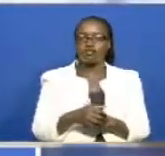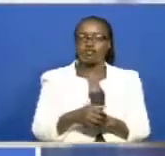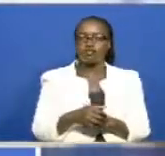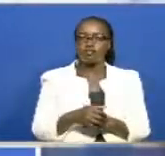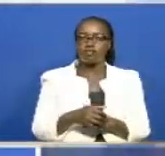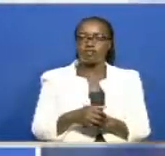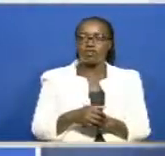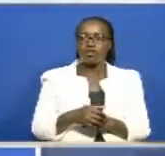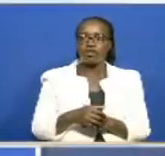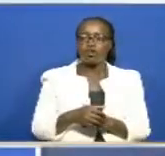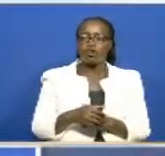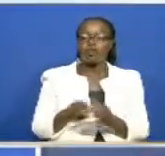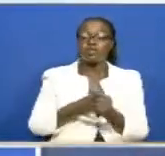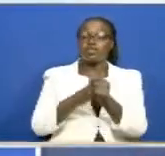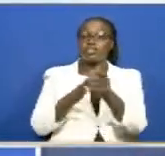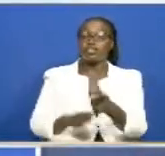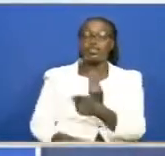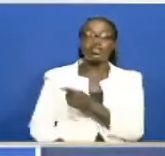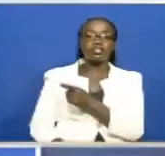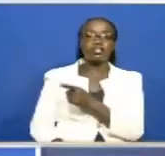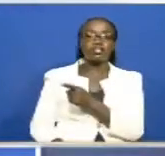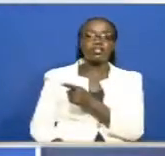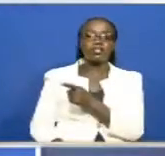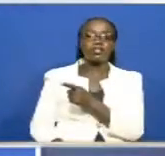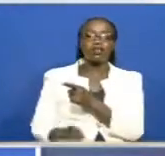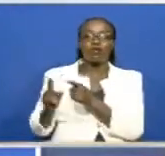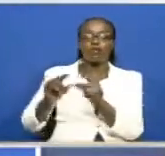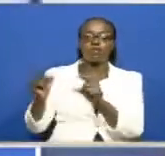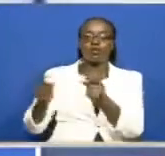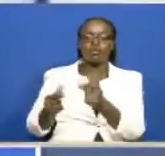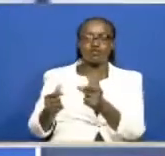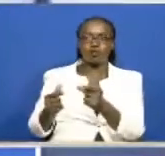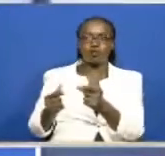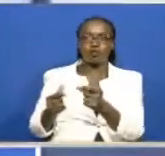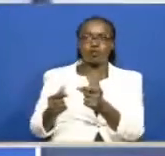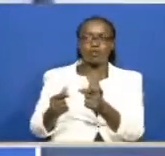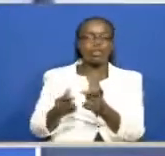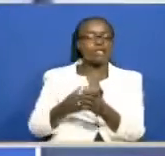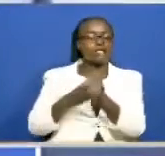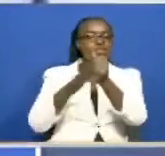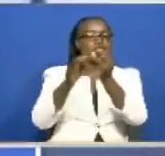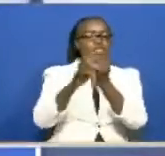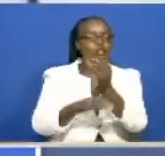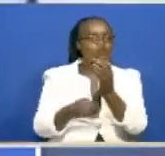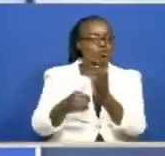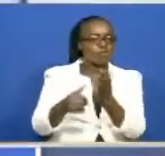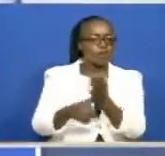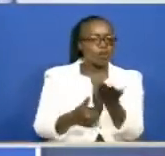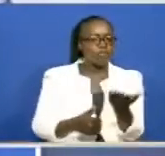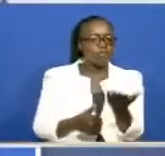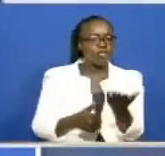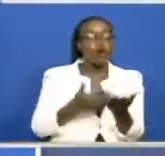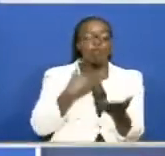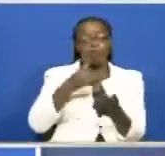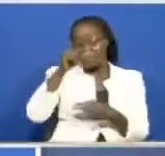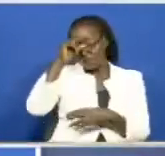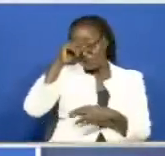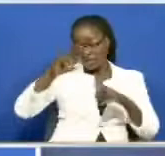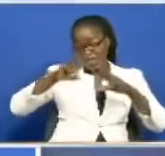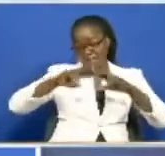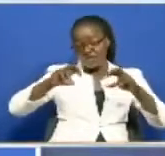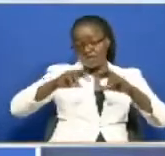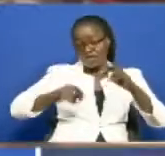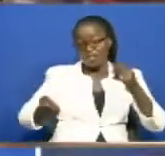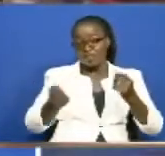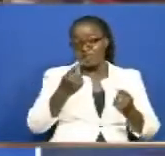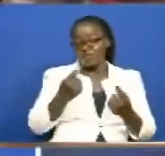Pope Lawrence Ochieng Kalul, who leads one faction embroiled in the leadership wrangles, called upon the government to investigate the